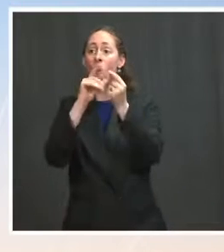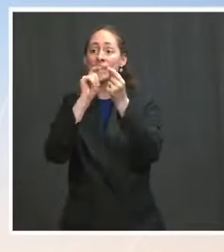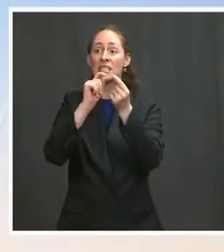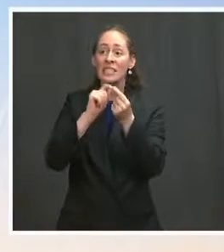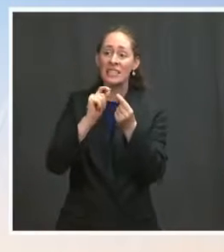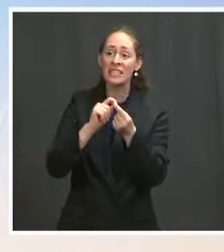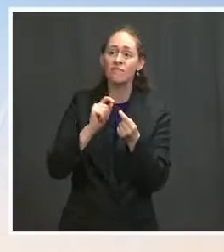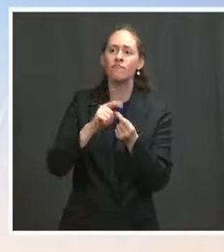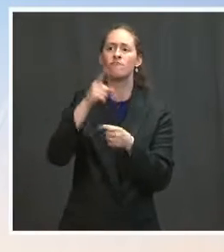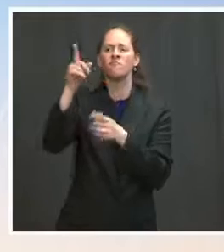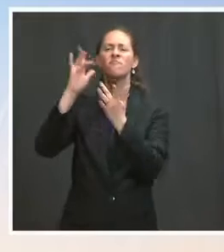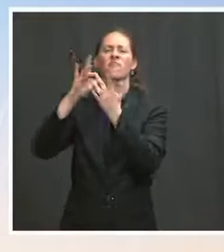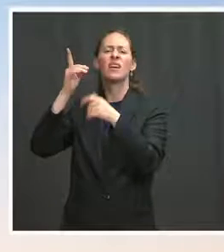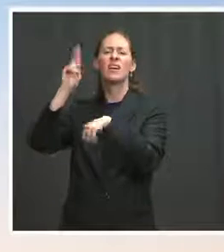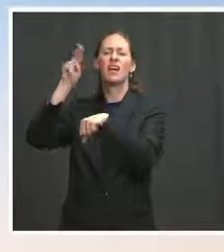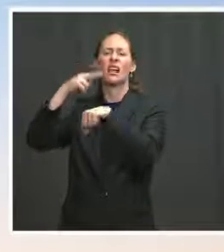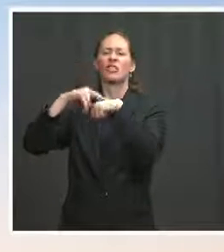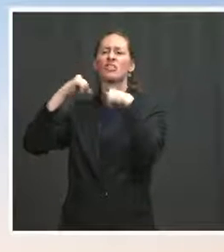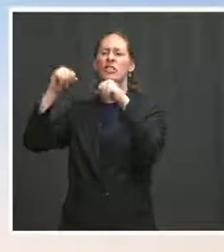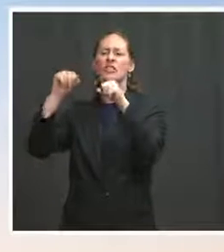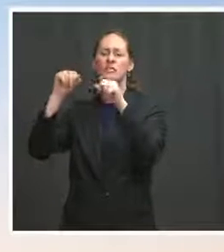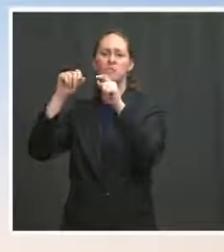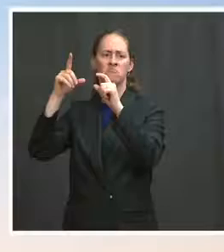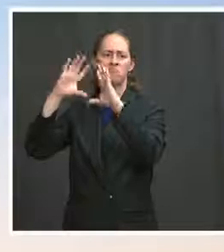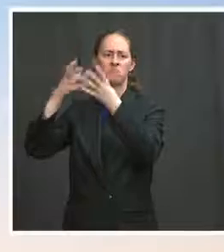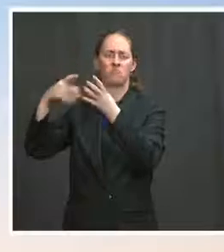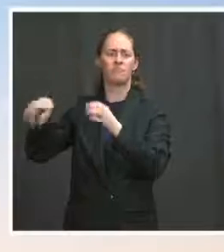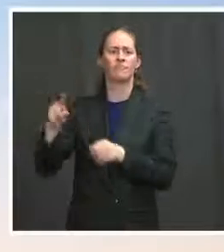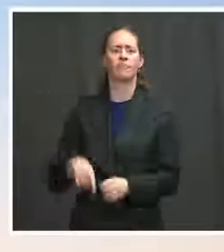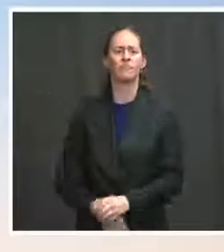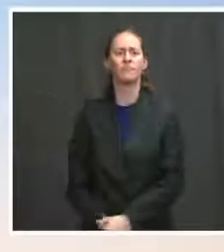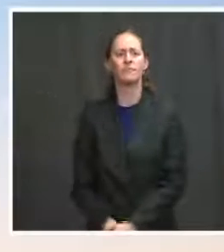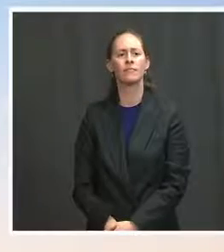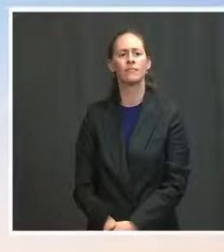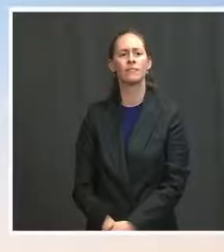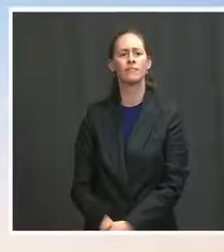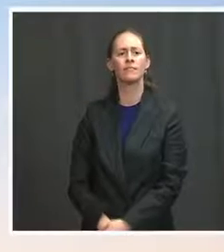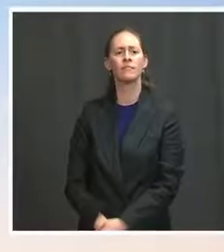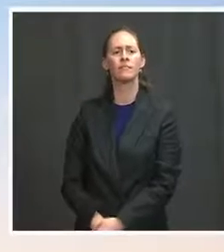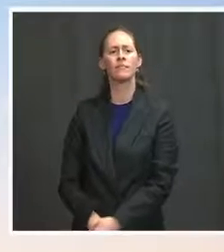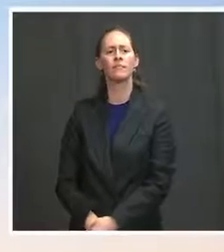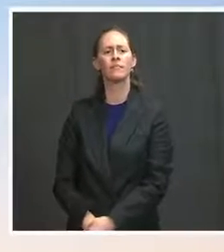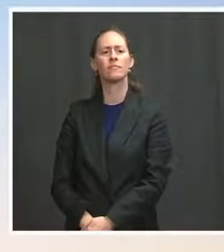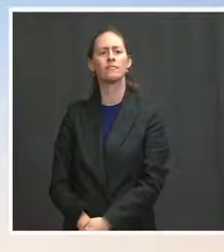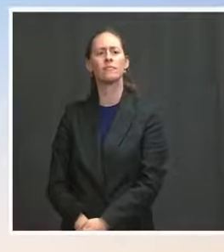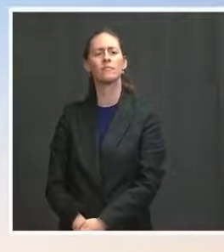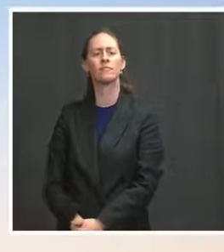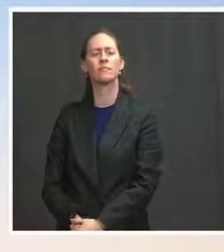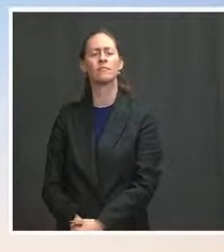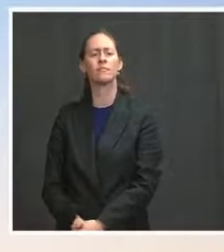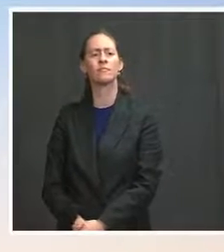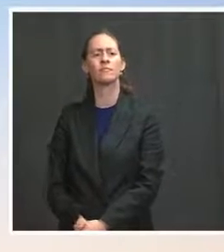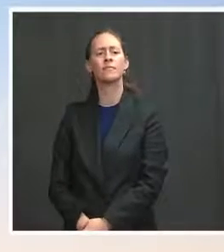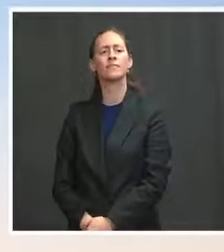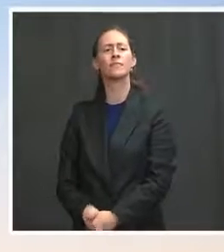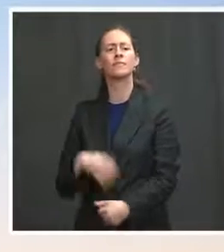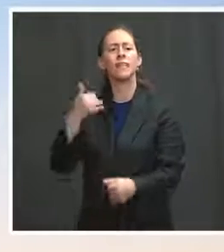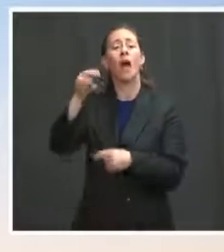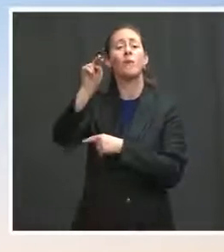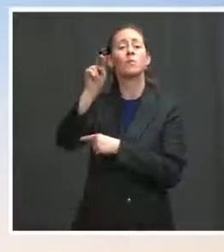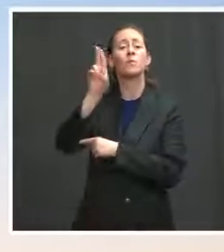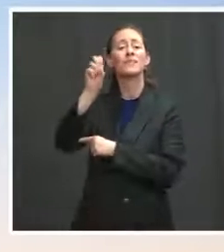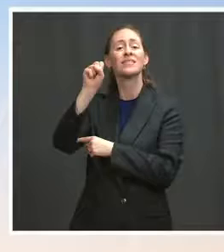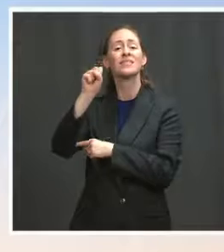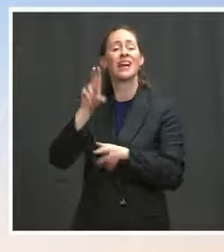more. Just one more quick one. The family of Mark Frerichs, a U.S. Navy veteran who is still held hostage in Afghanistan, is worried that as